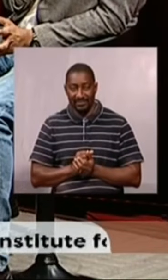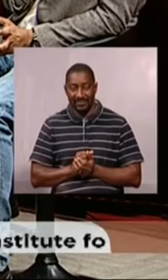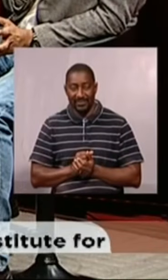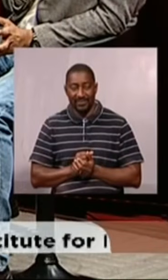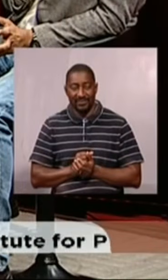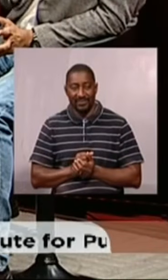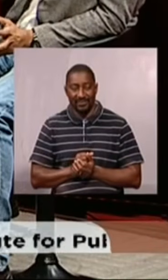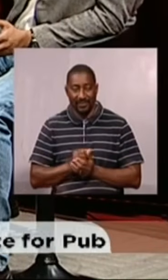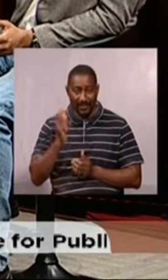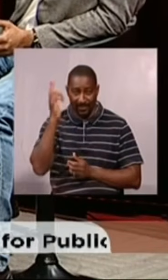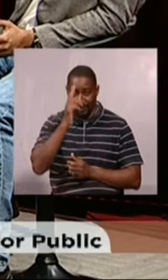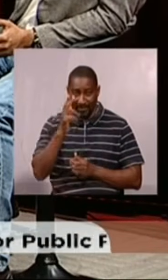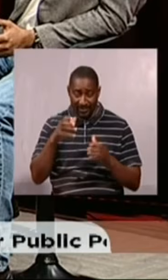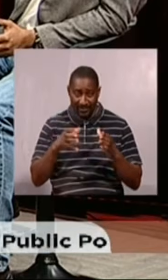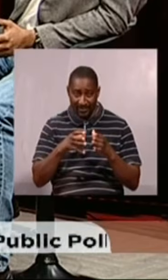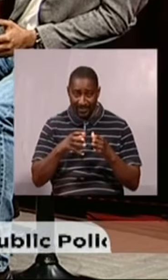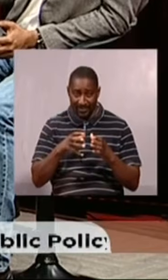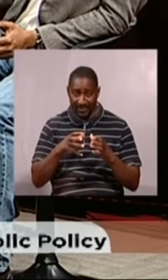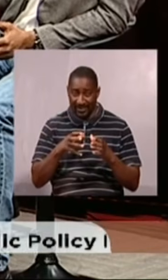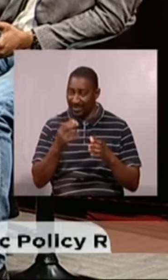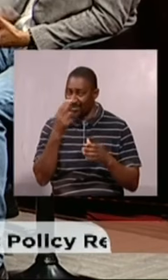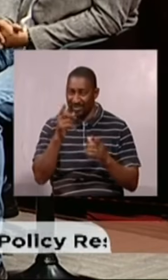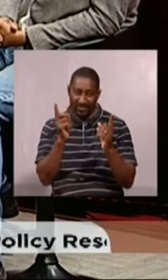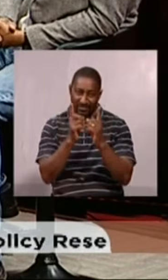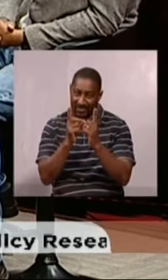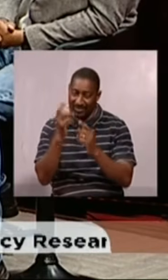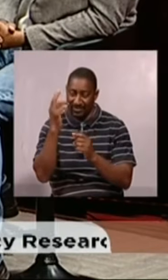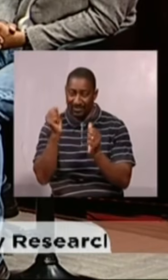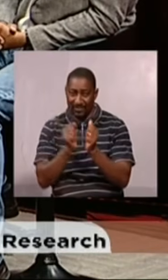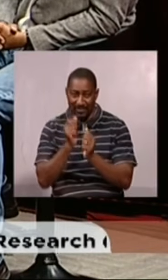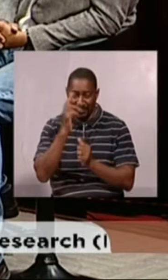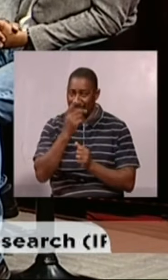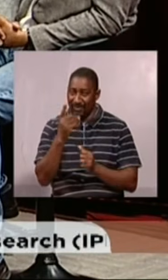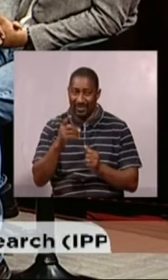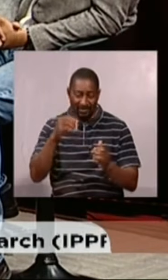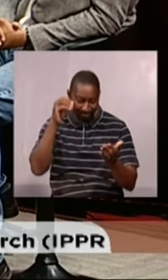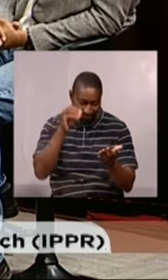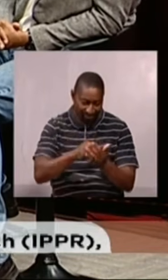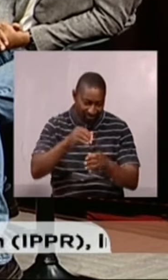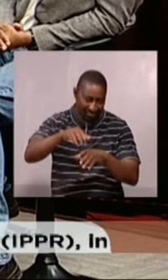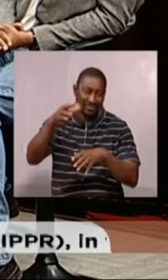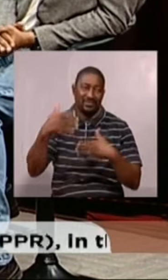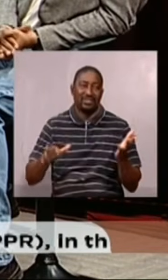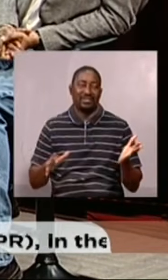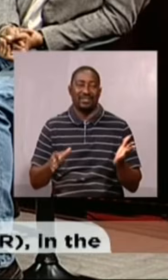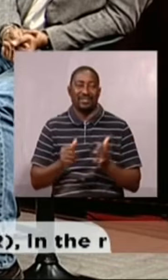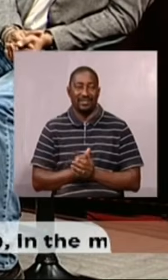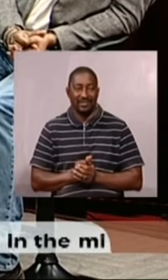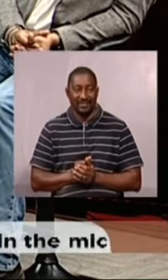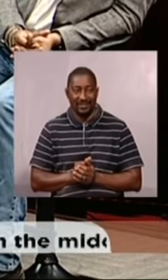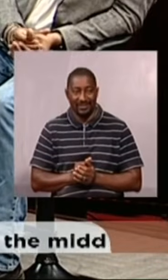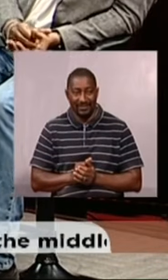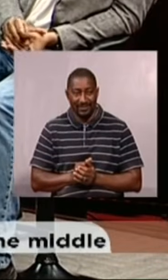social media. They just post. And this is where she was saying, don't turn off the comments. Keep the comments on. Even if they harass,